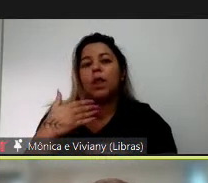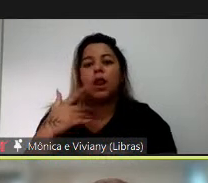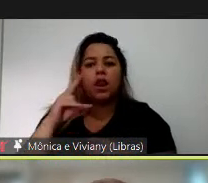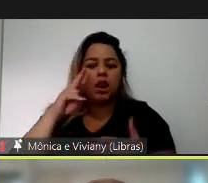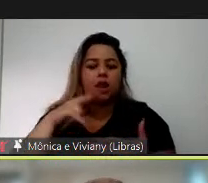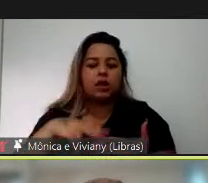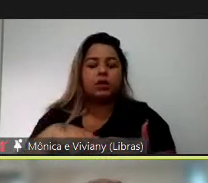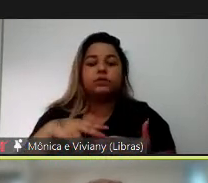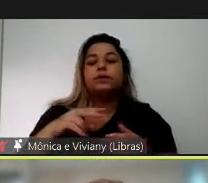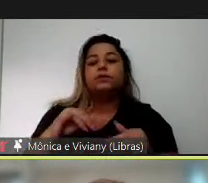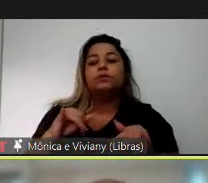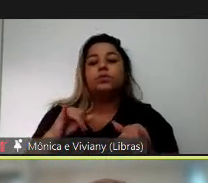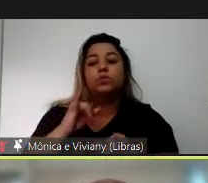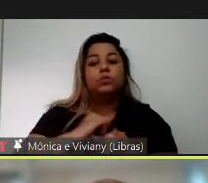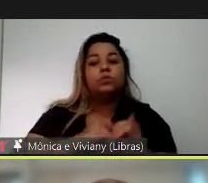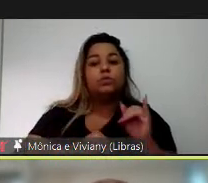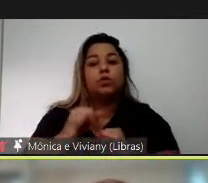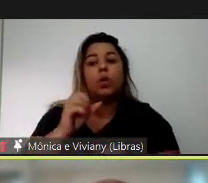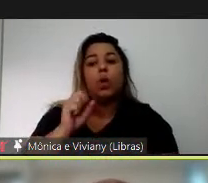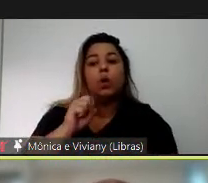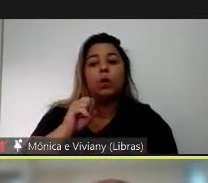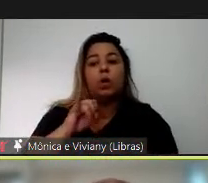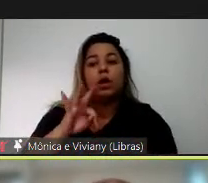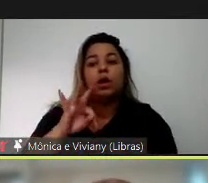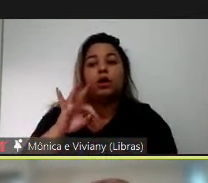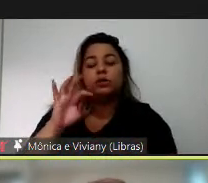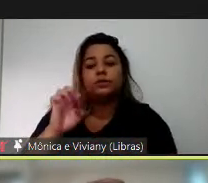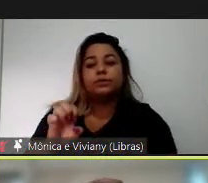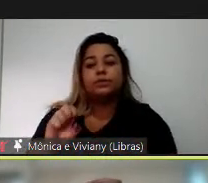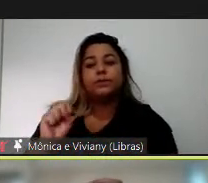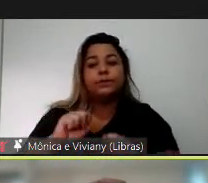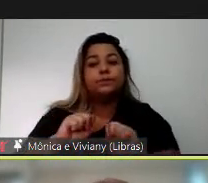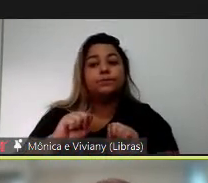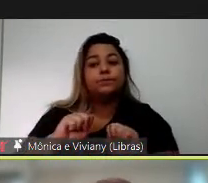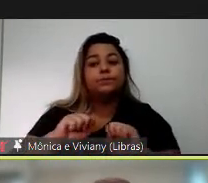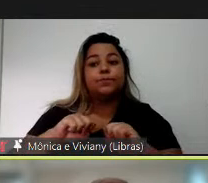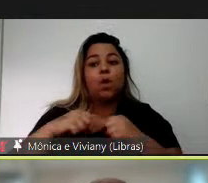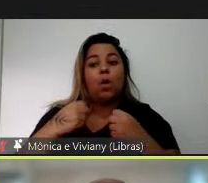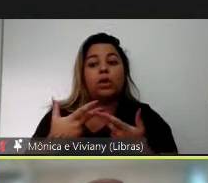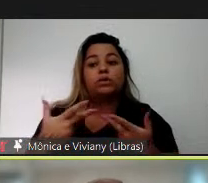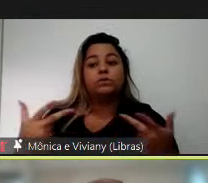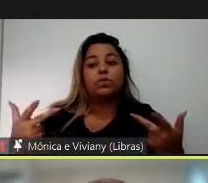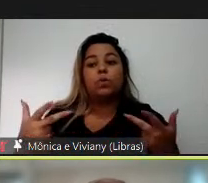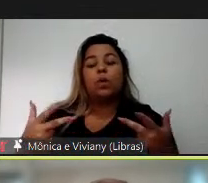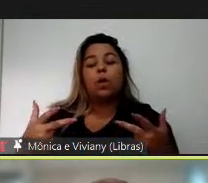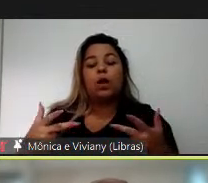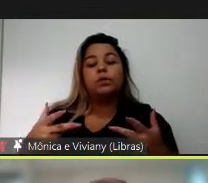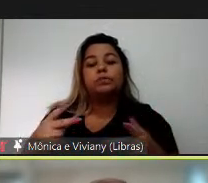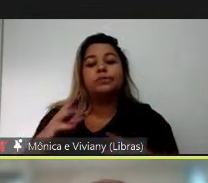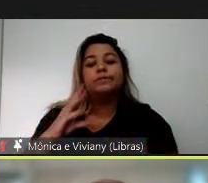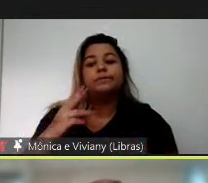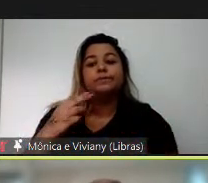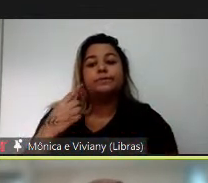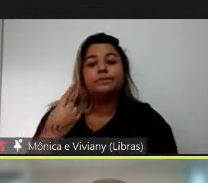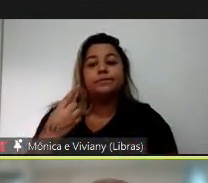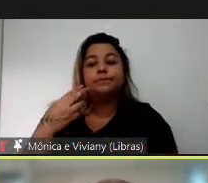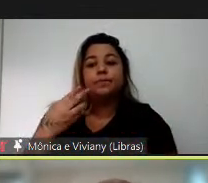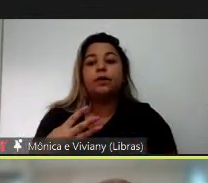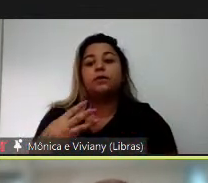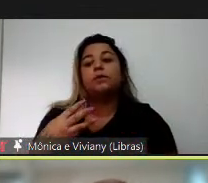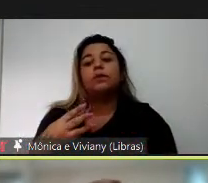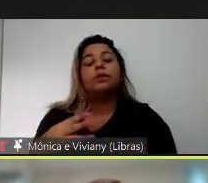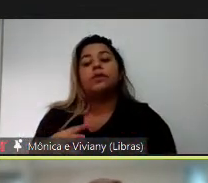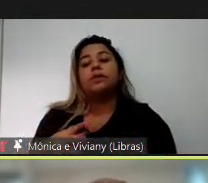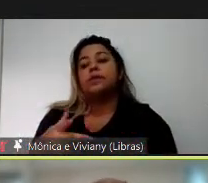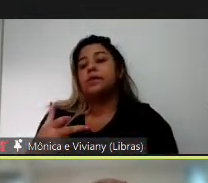want you to remember that we have this. This is our website. In the seminar, in the chapter 13, we talk